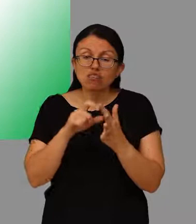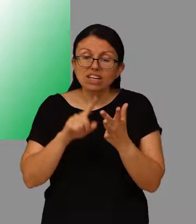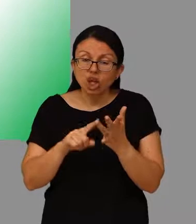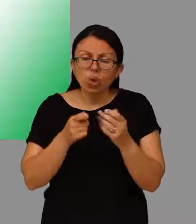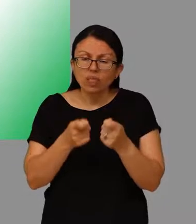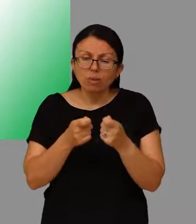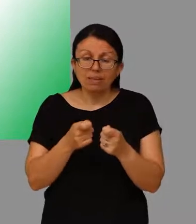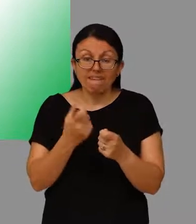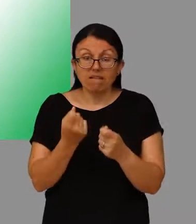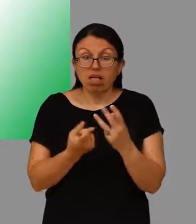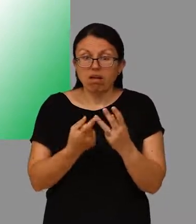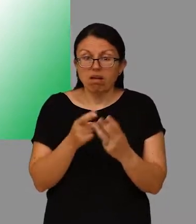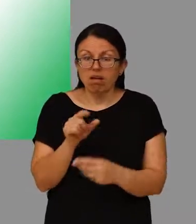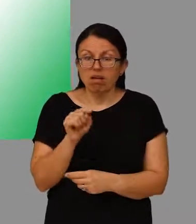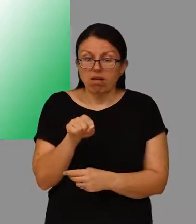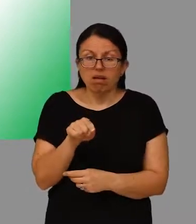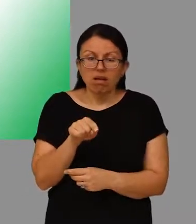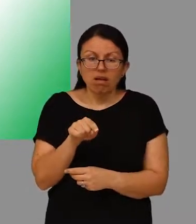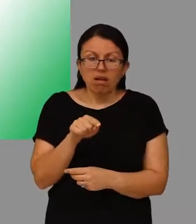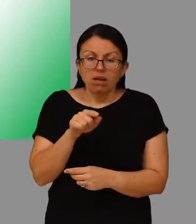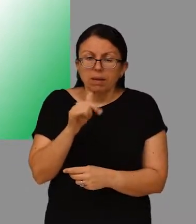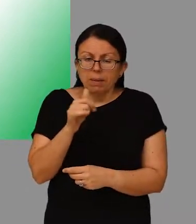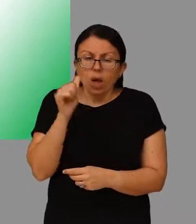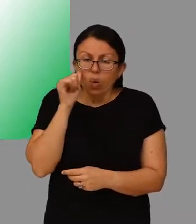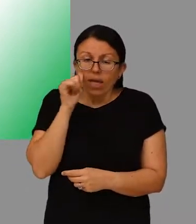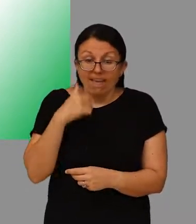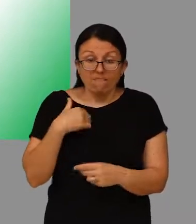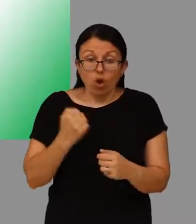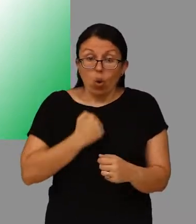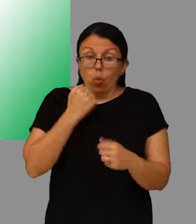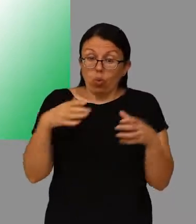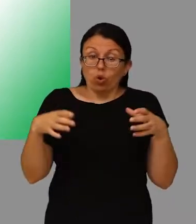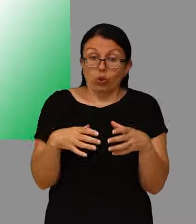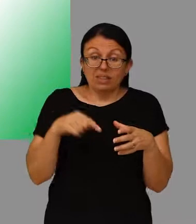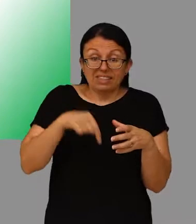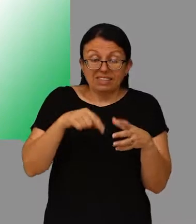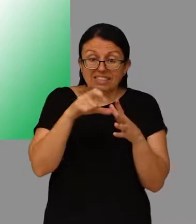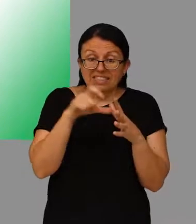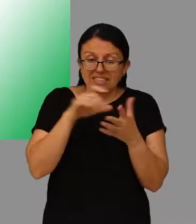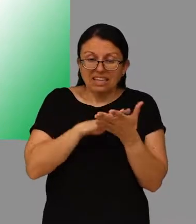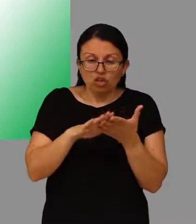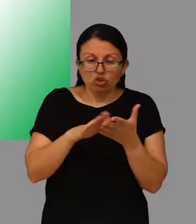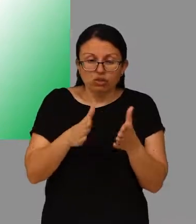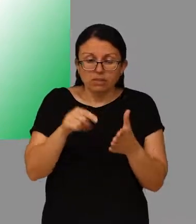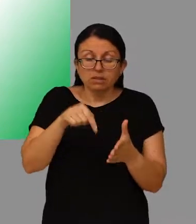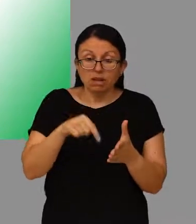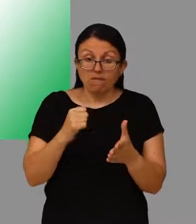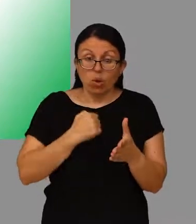Radiotherapy is another option. You may well be aware that we now have our own radiotherapy unit here at